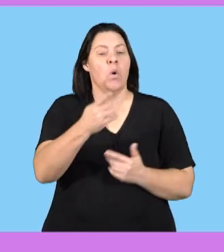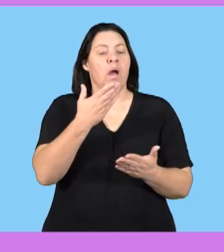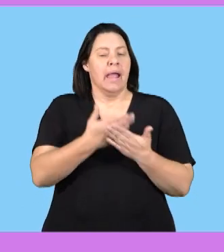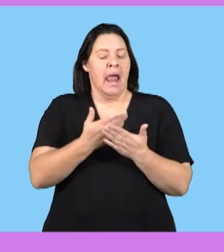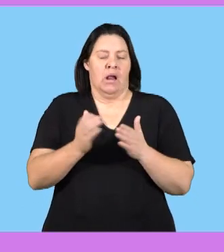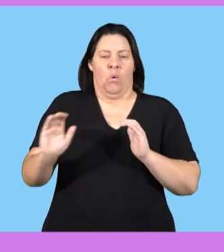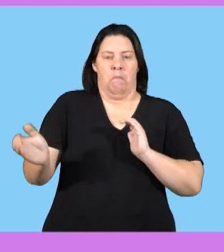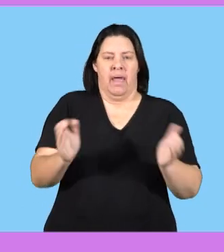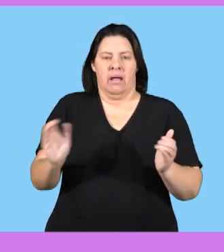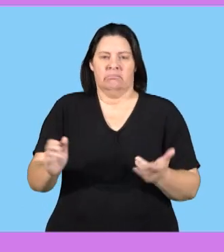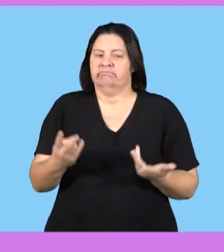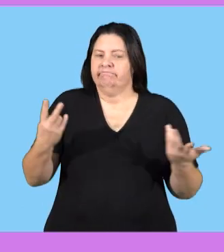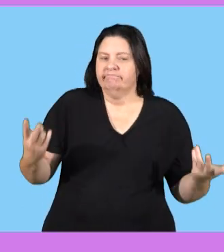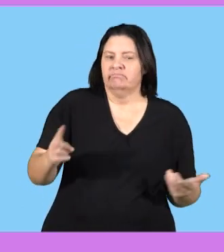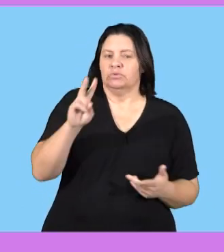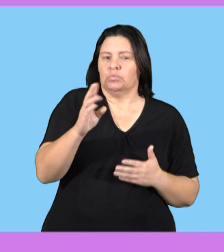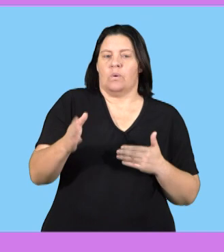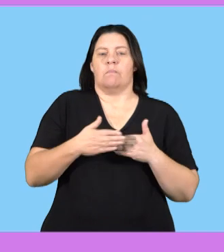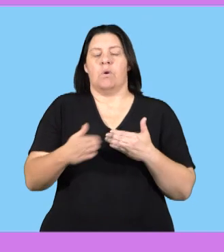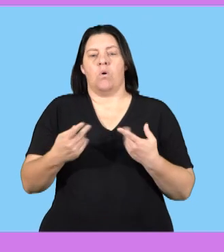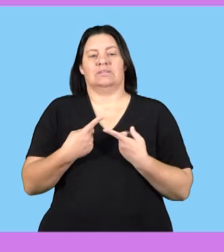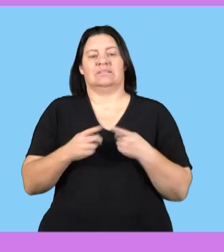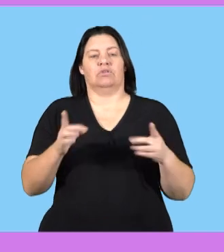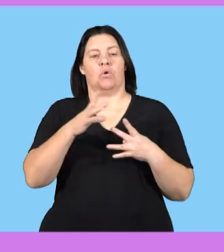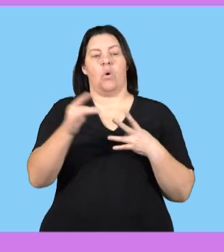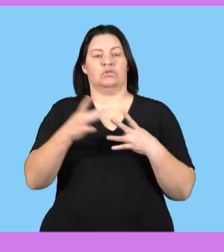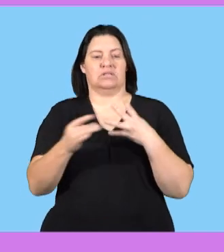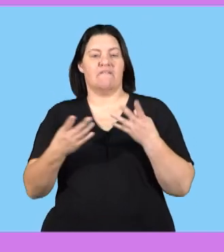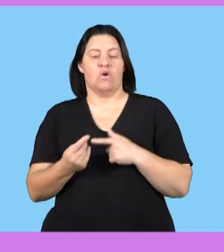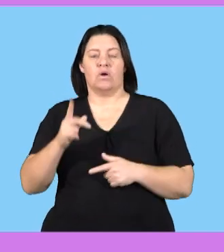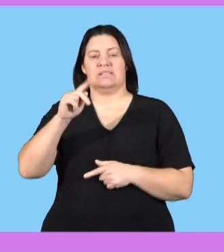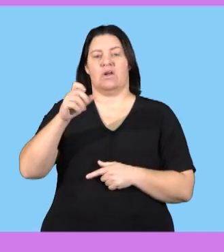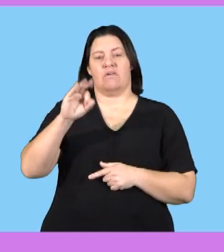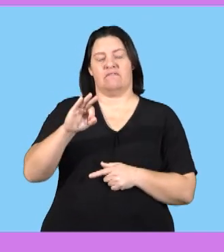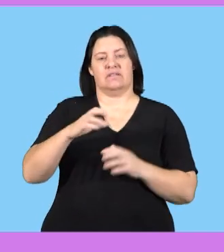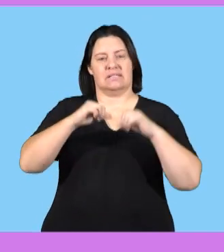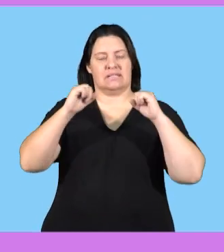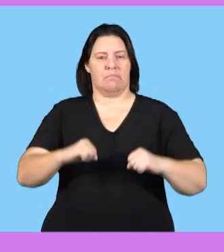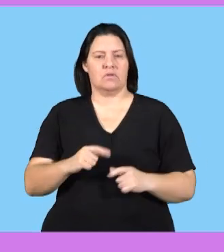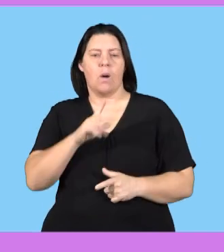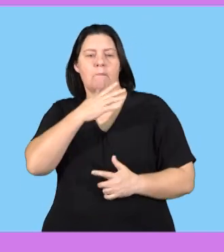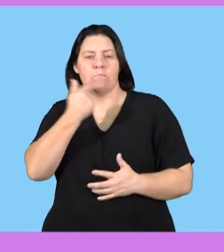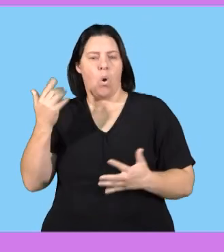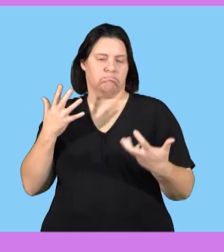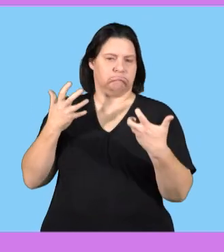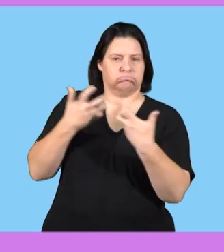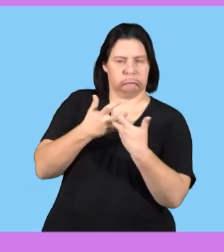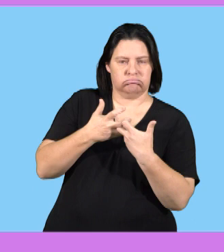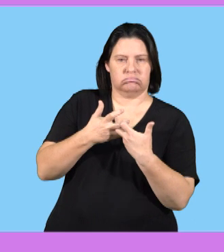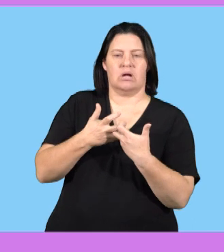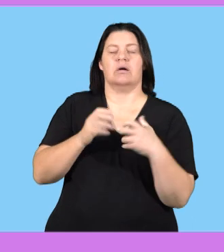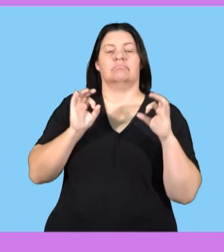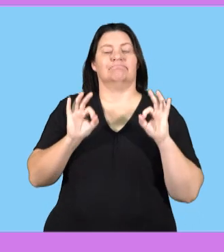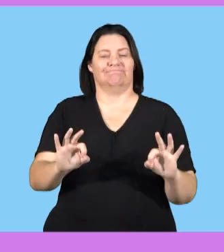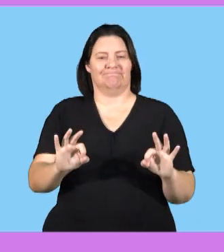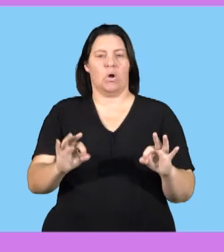must be able to compare two or more different options for a tariff system to determine the most appropriate, or in